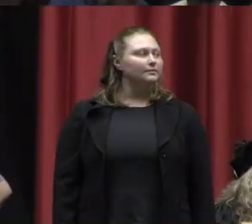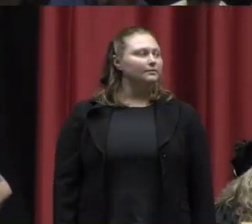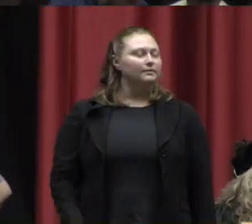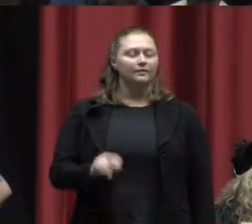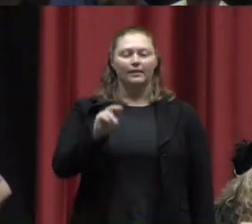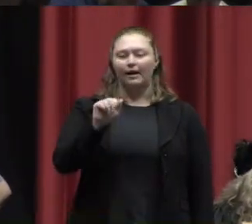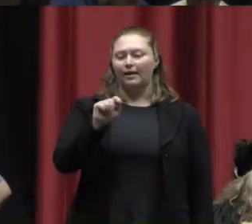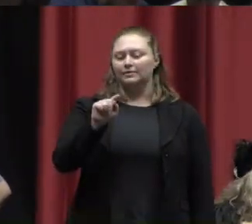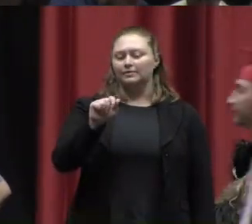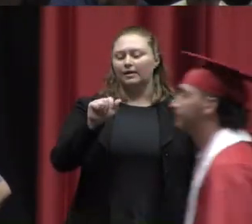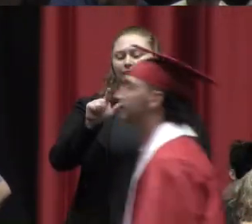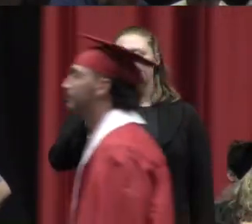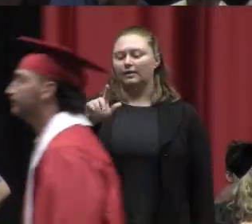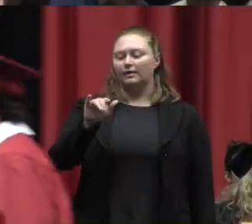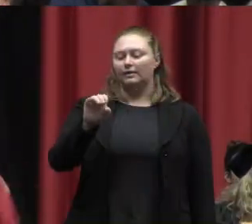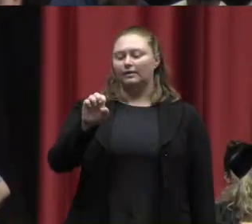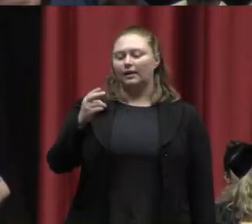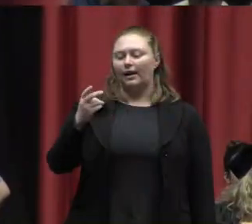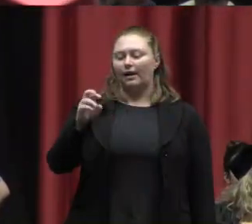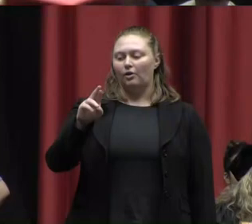Natalie Hernandez.